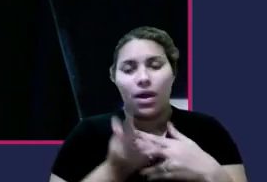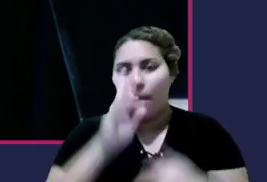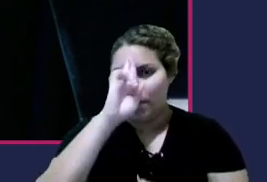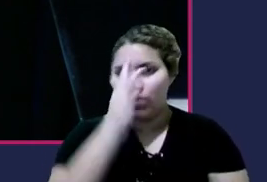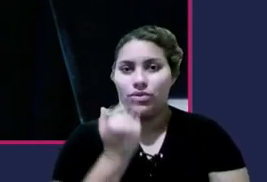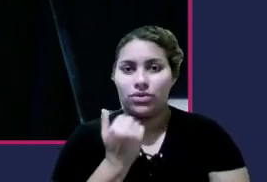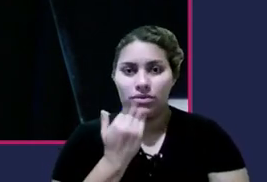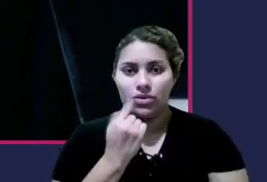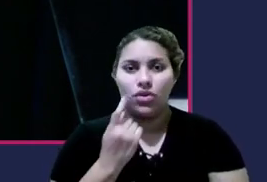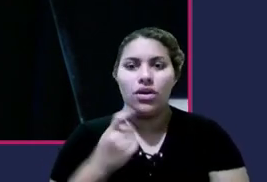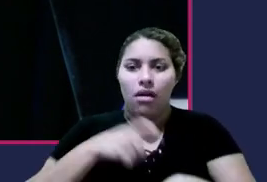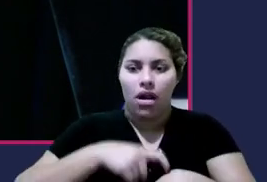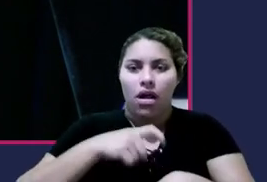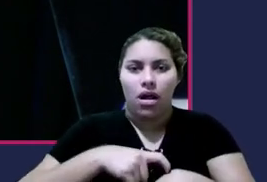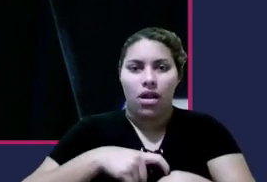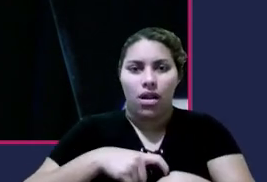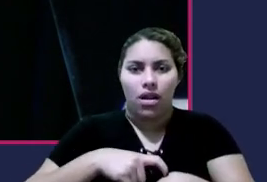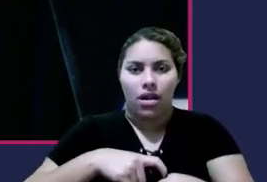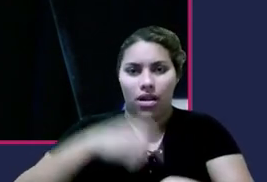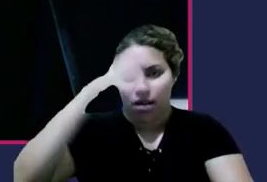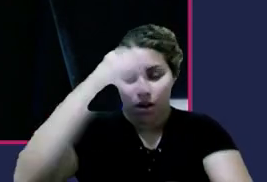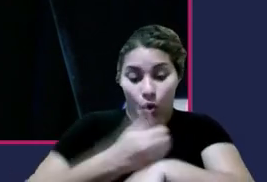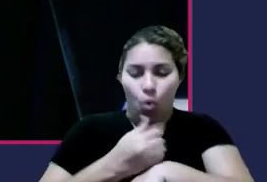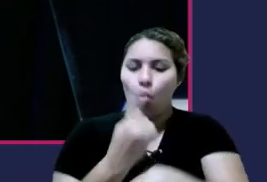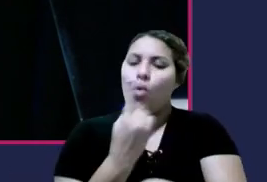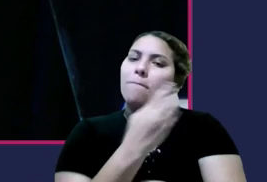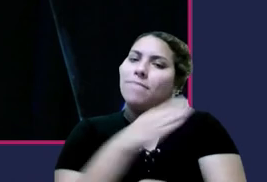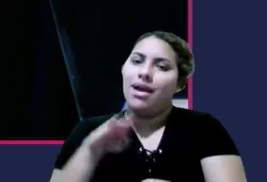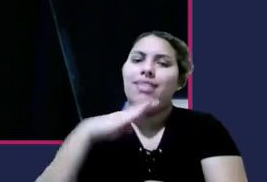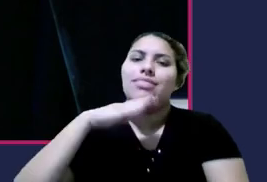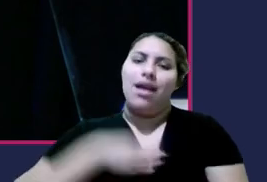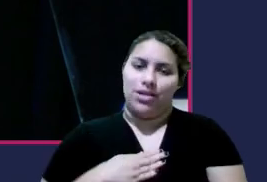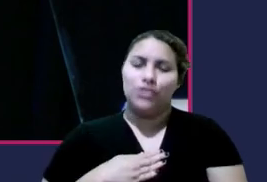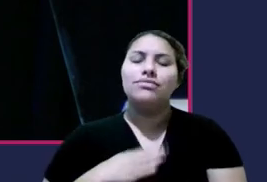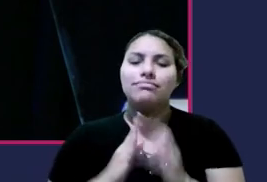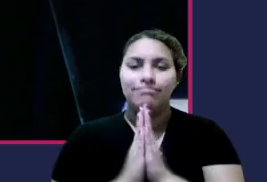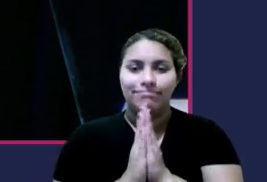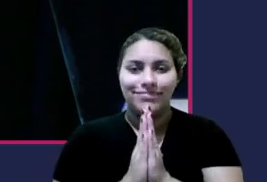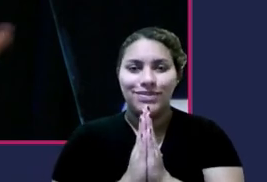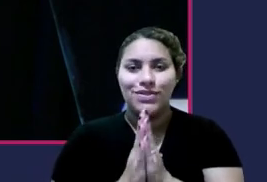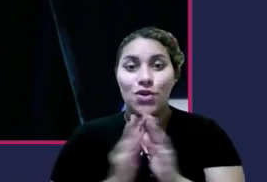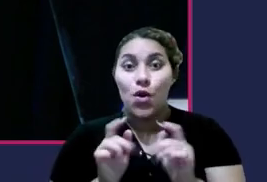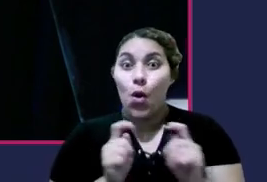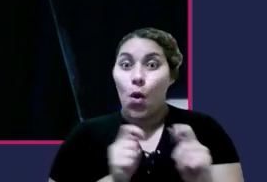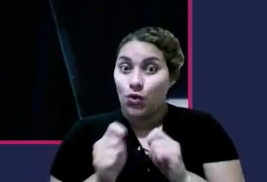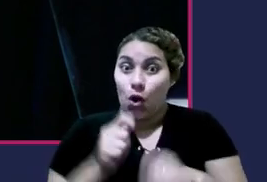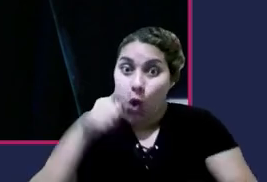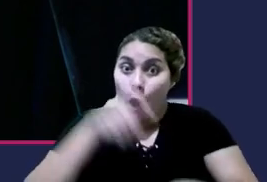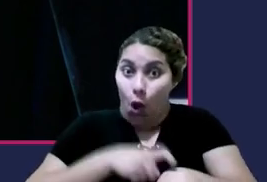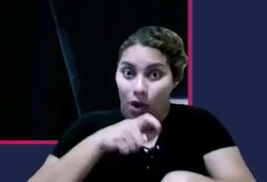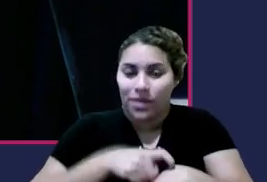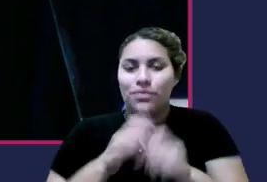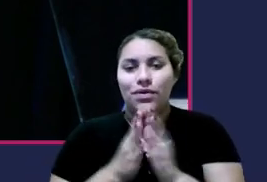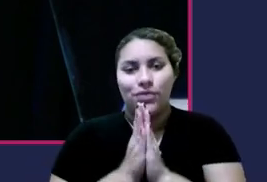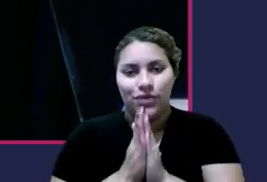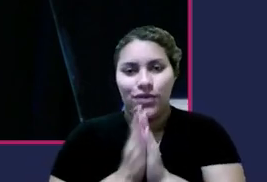take this opportunity because you're going to have a lunch break. We'll be back at 1:30.